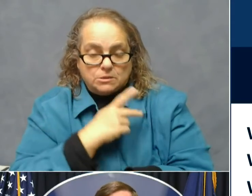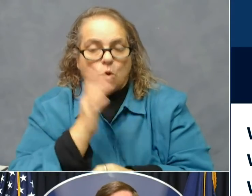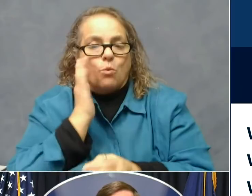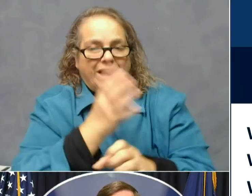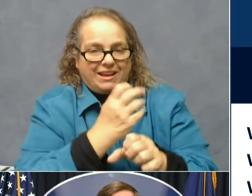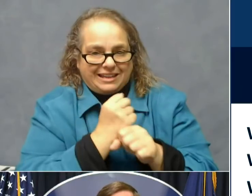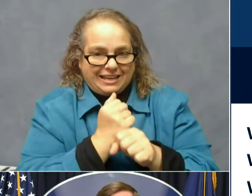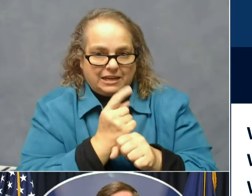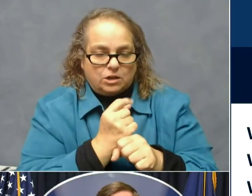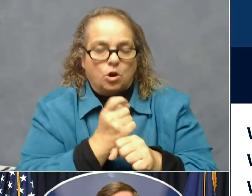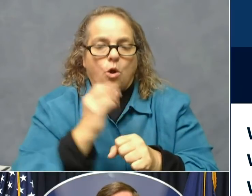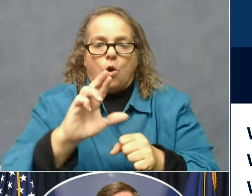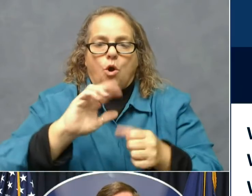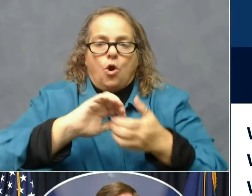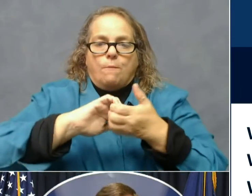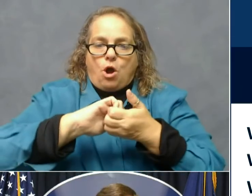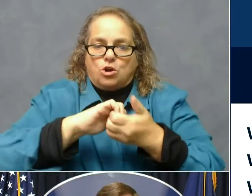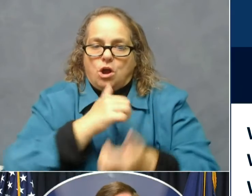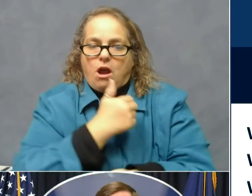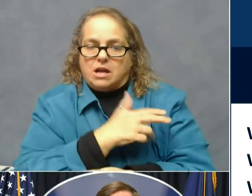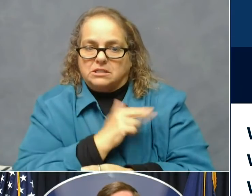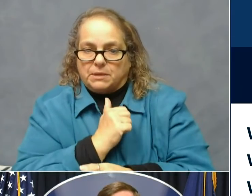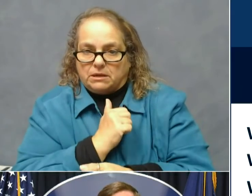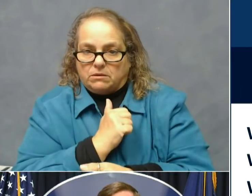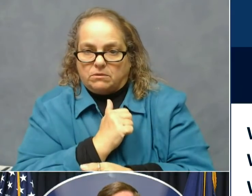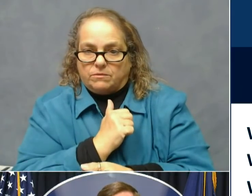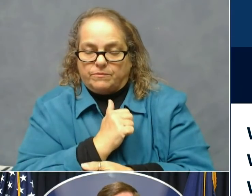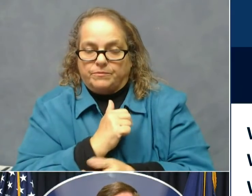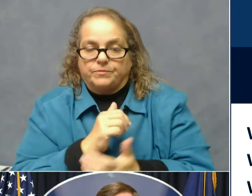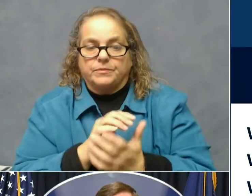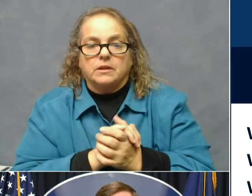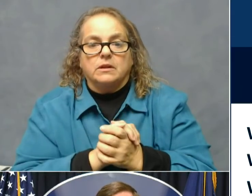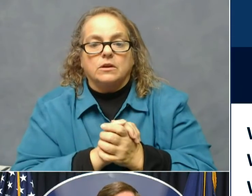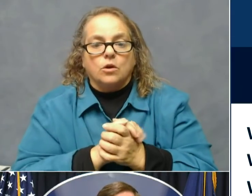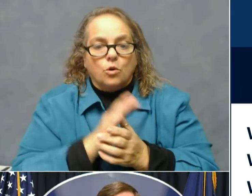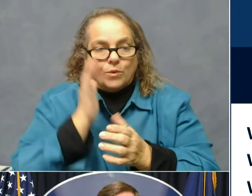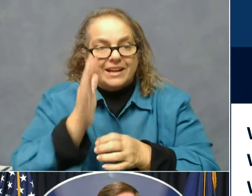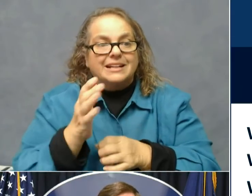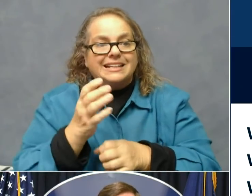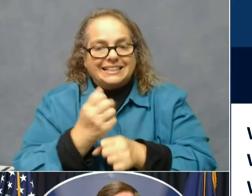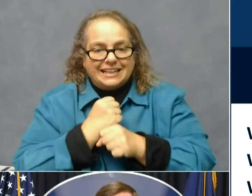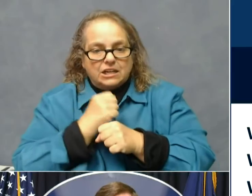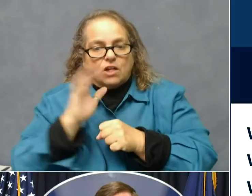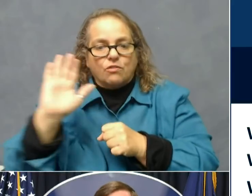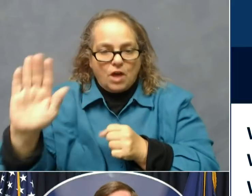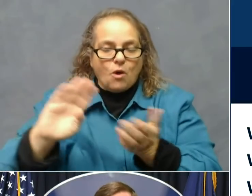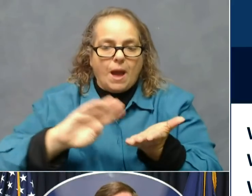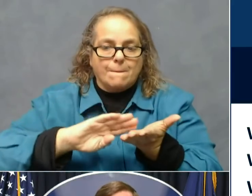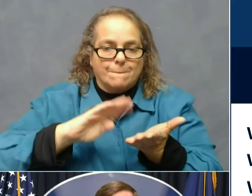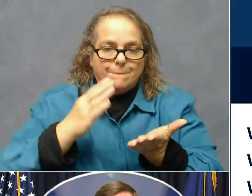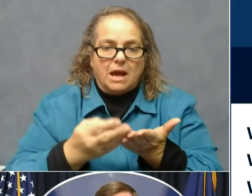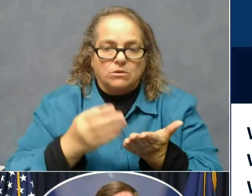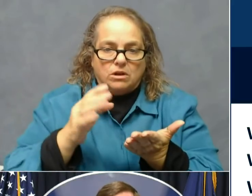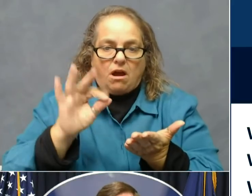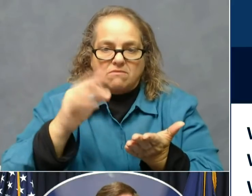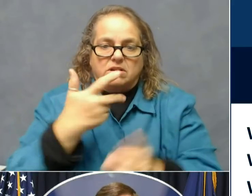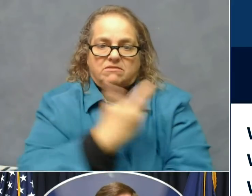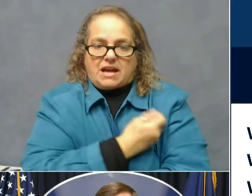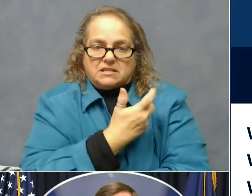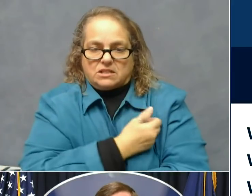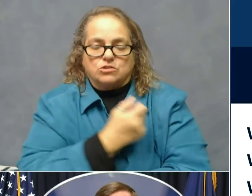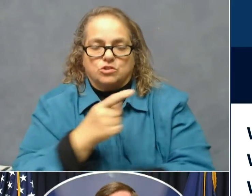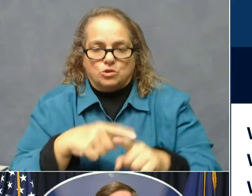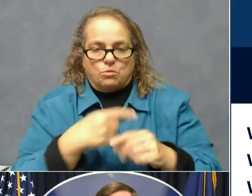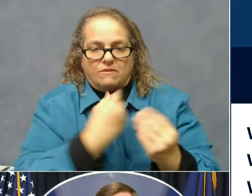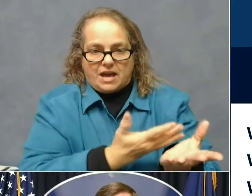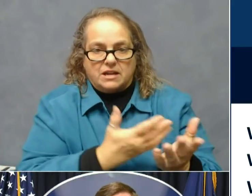way through the system, if the other one hasn't, will get their amount so that they can provide those vaccinations. But